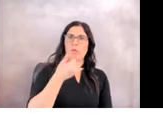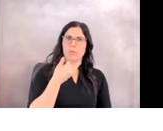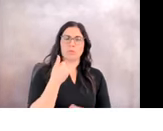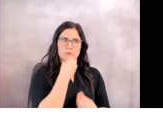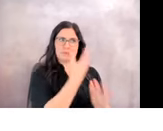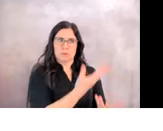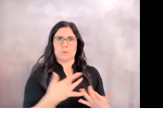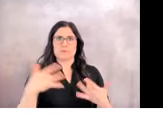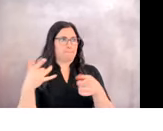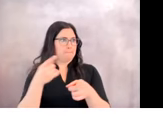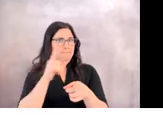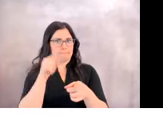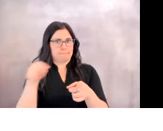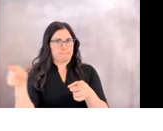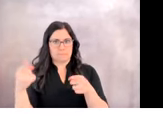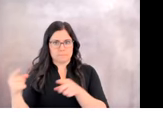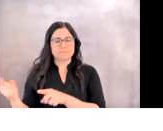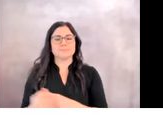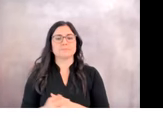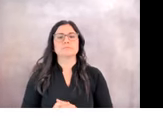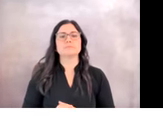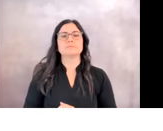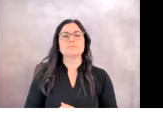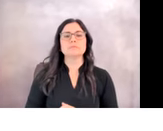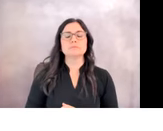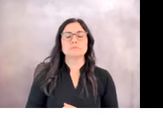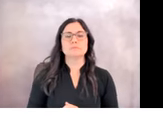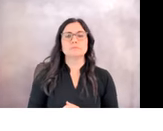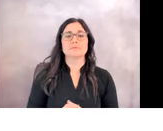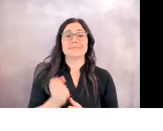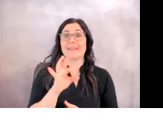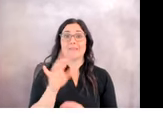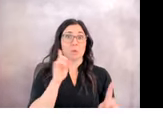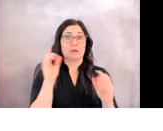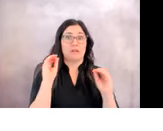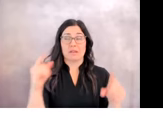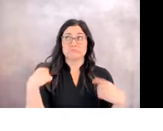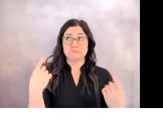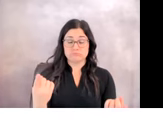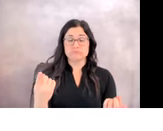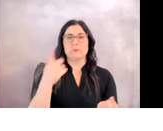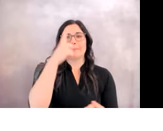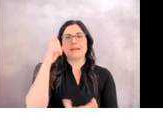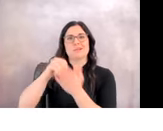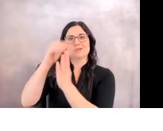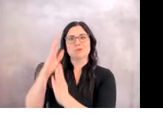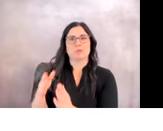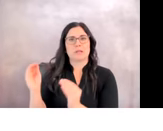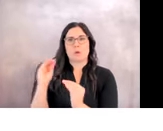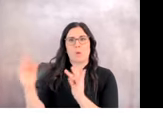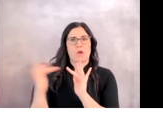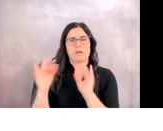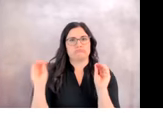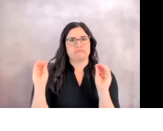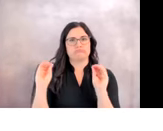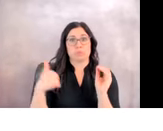what's going on. A lot of times, again, when you're not hearing anything, it's because the student hasn't responded